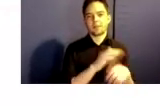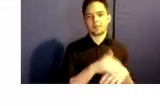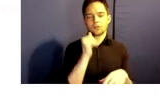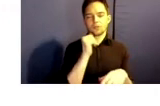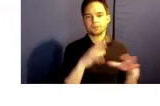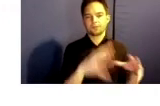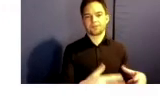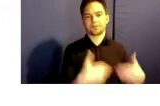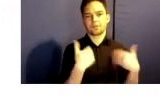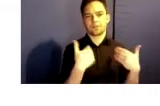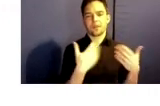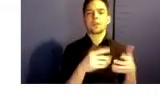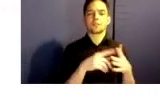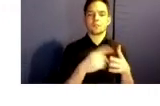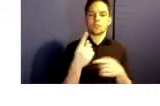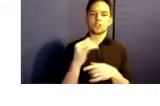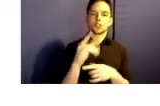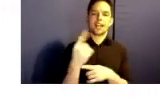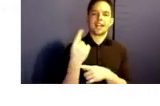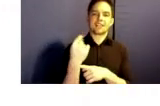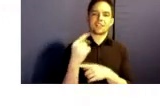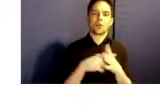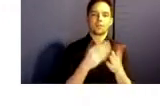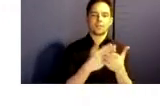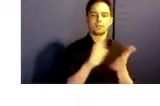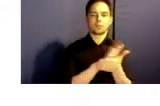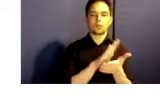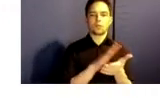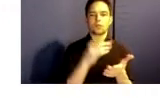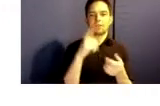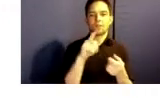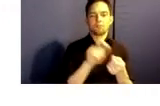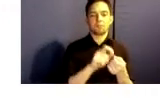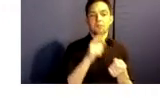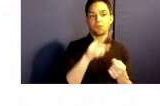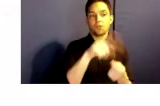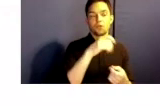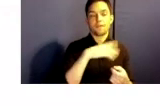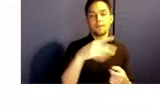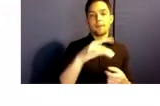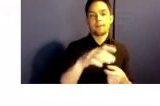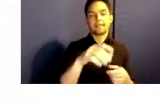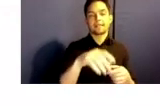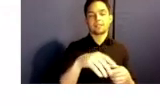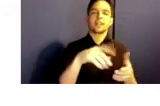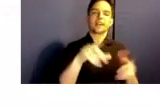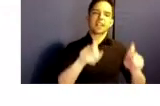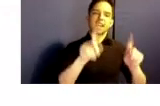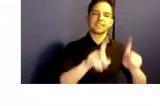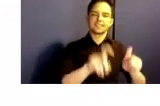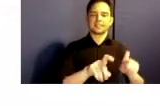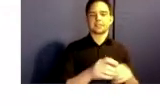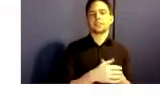opening some of the schools for some of the classes, especially for those who had public examinations to do. So they started